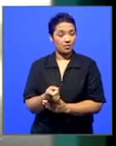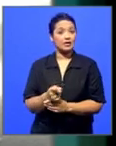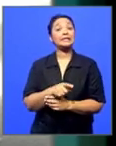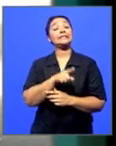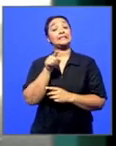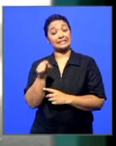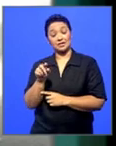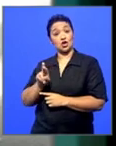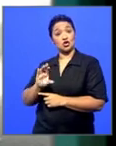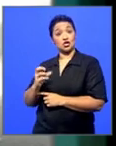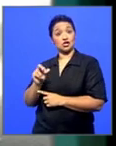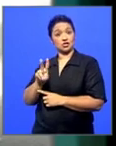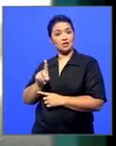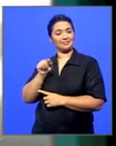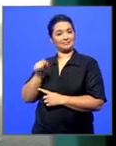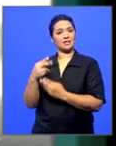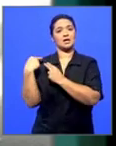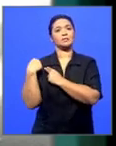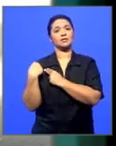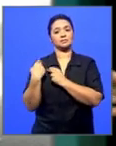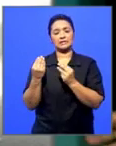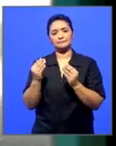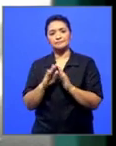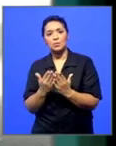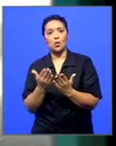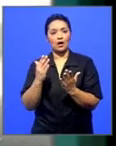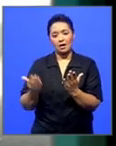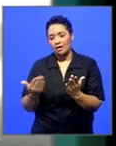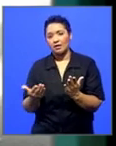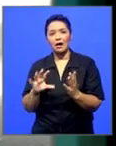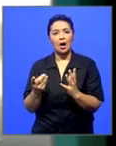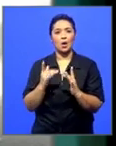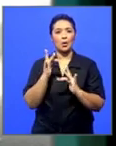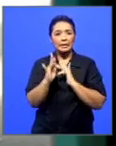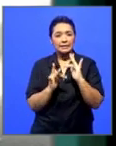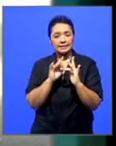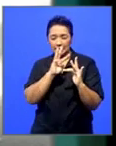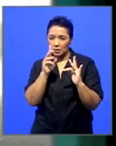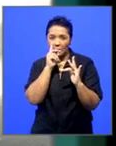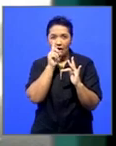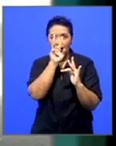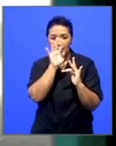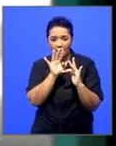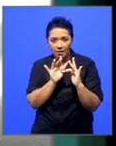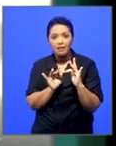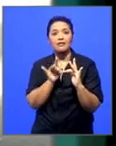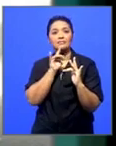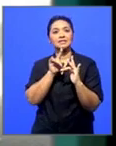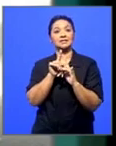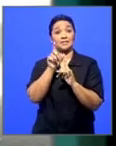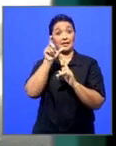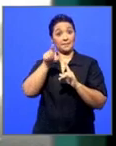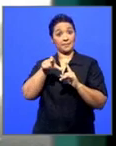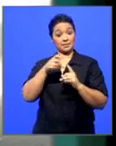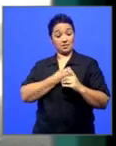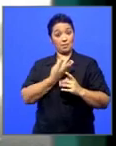Richard especially led the process, going through the internet and also calls to people like